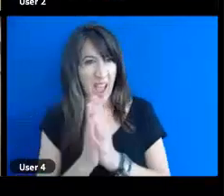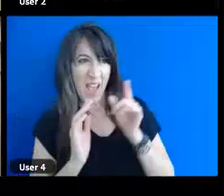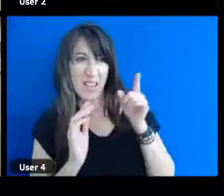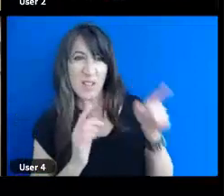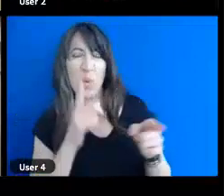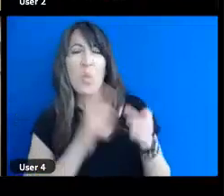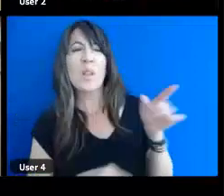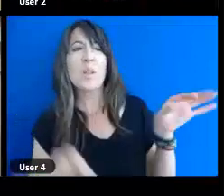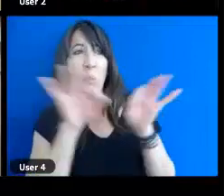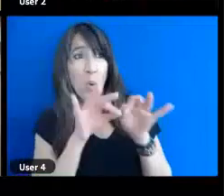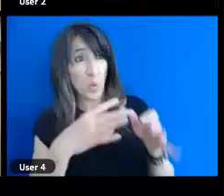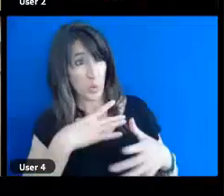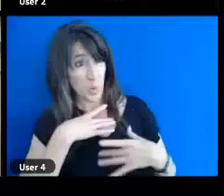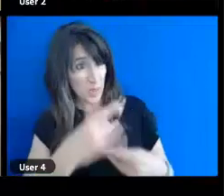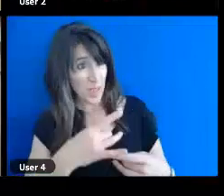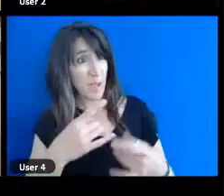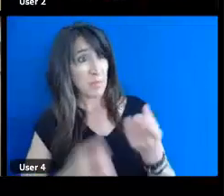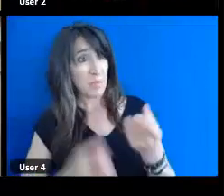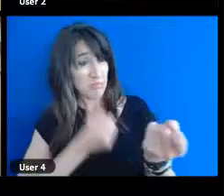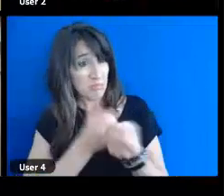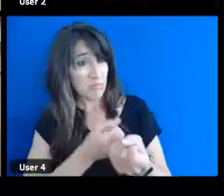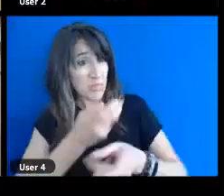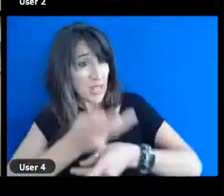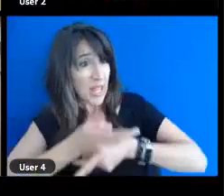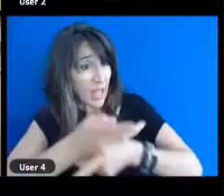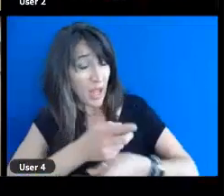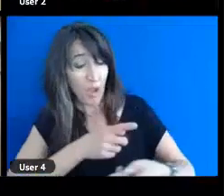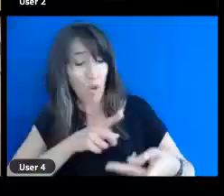and benefits. Go to the experts. Ask your employees